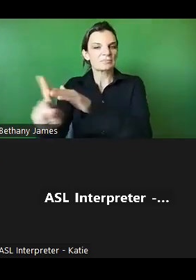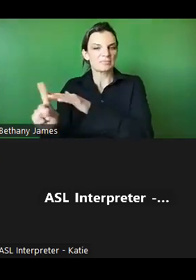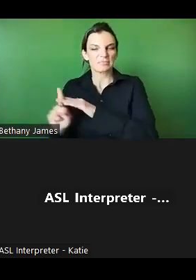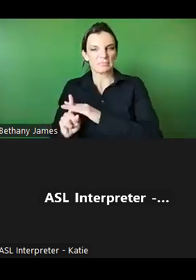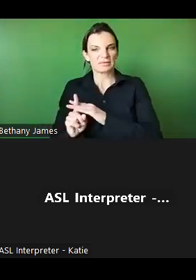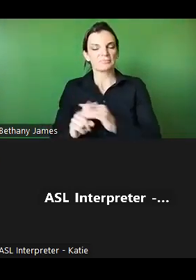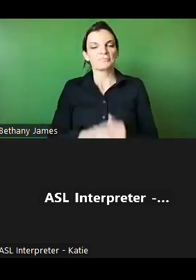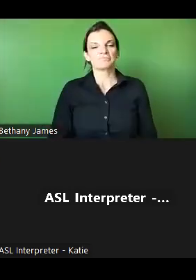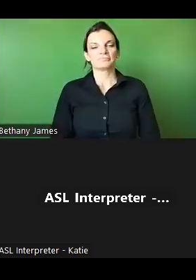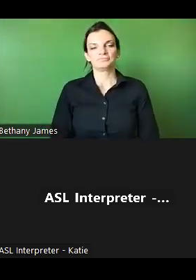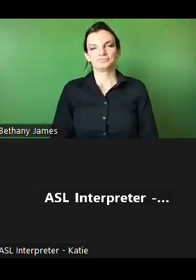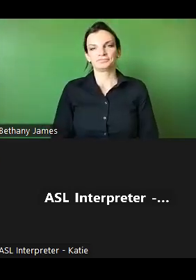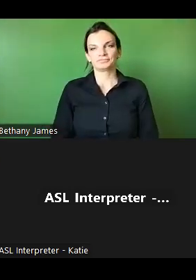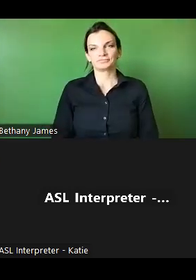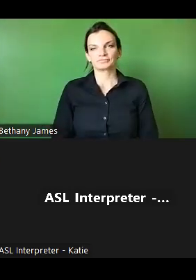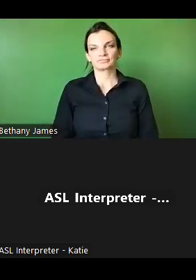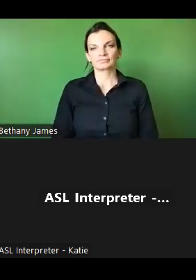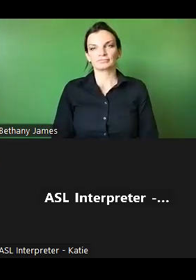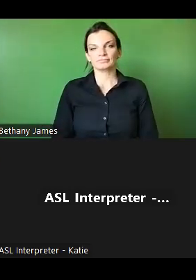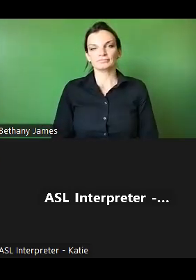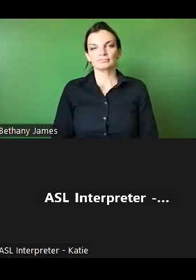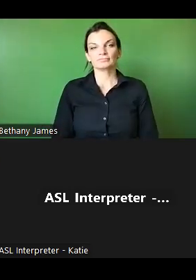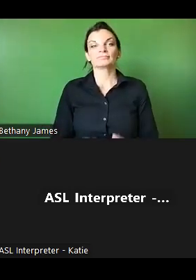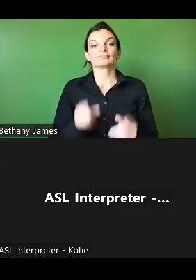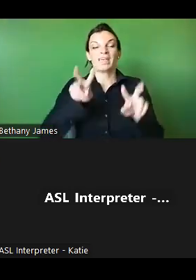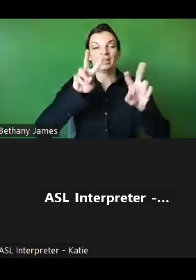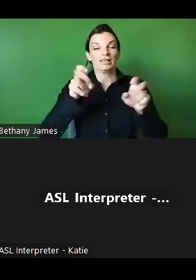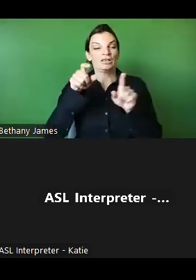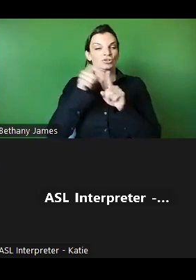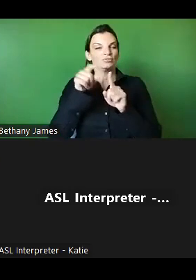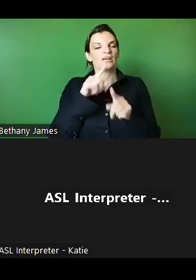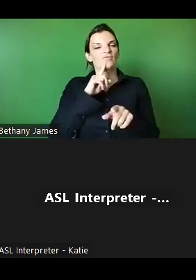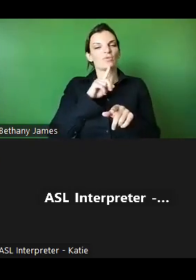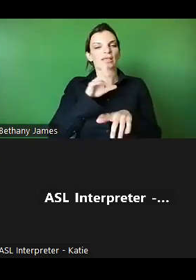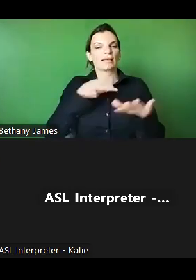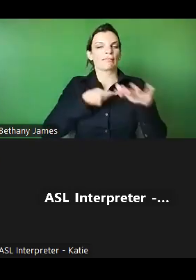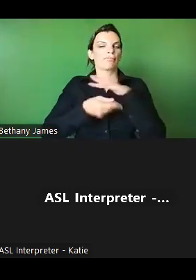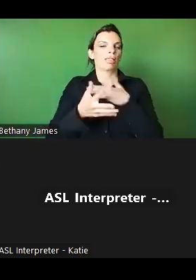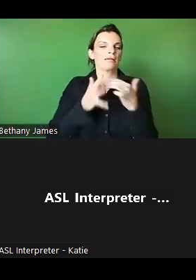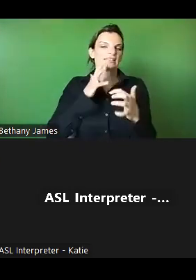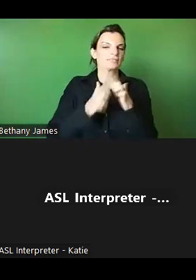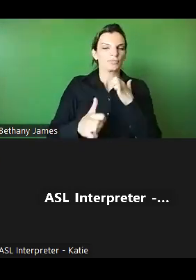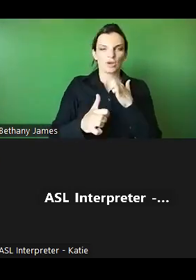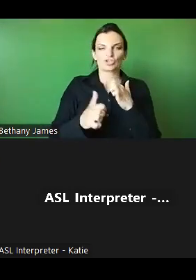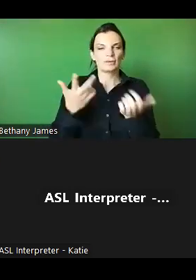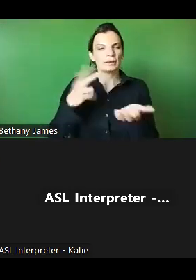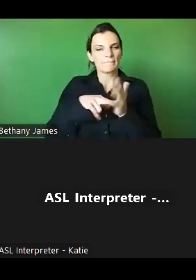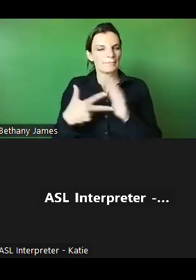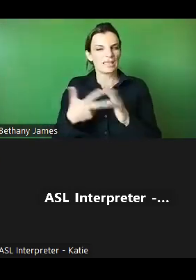there are a number of critics of that term, a number of fairly prominent critics of that term,